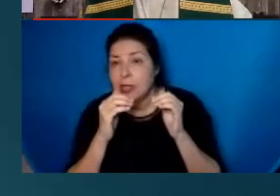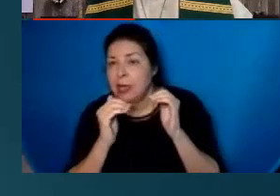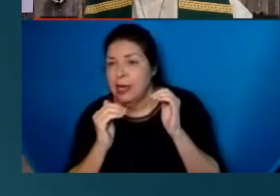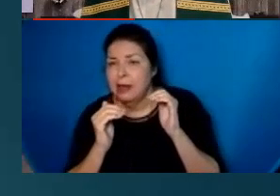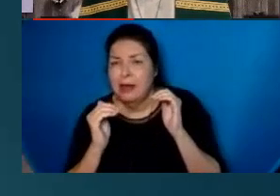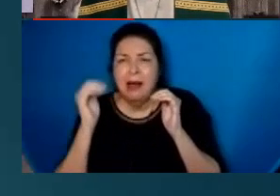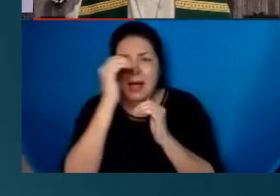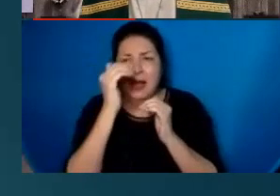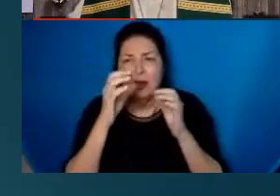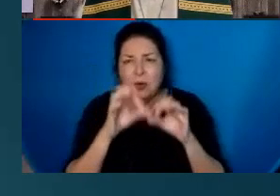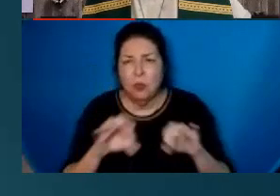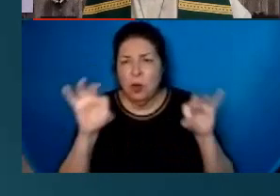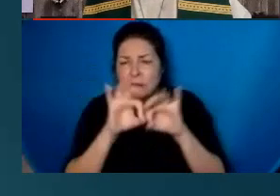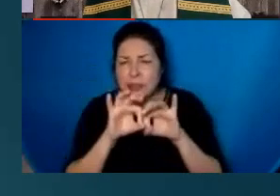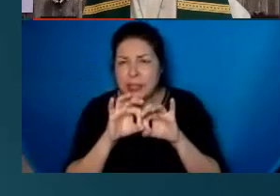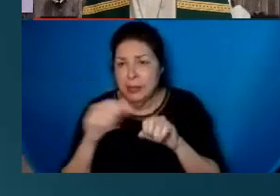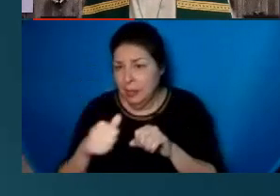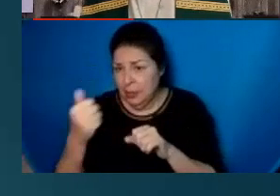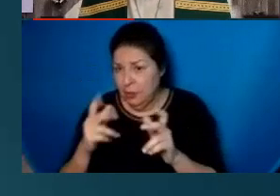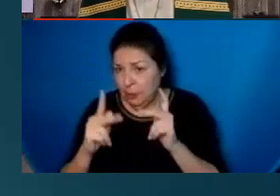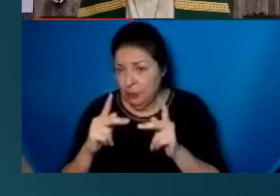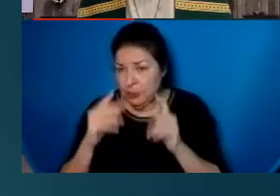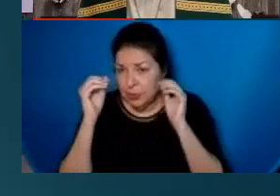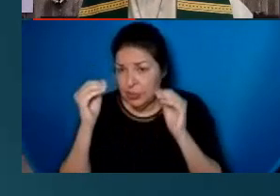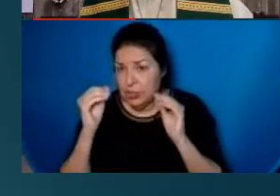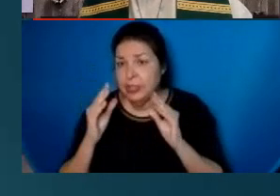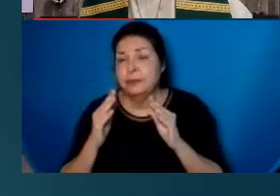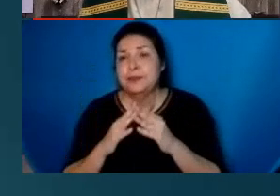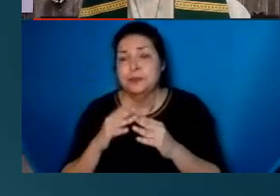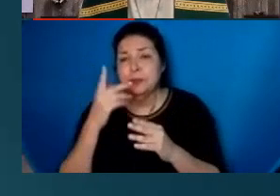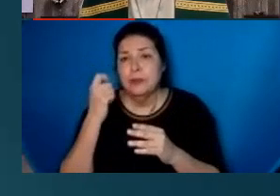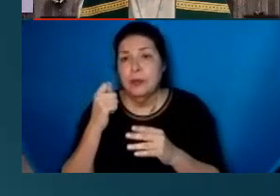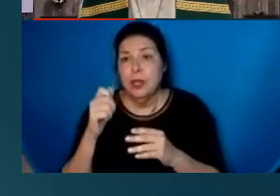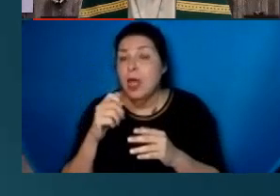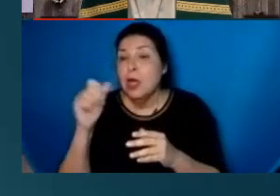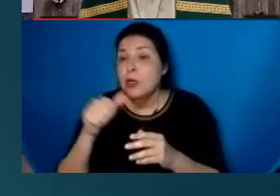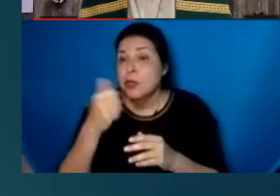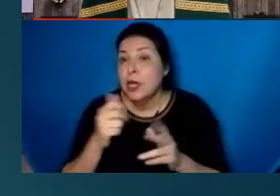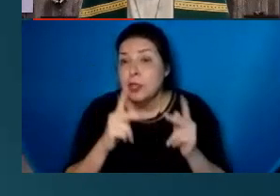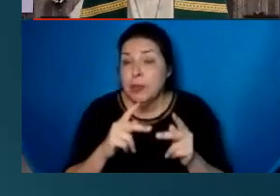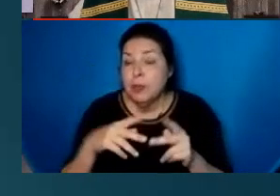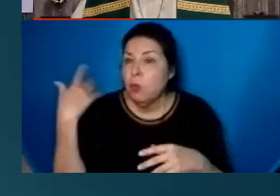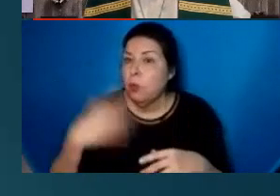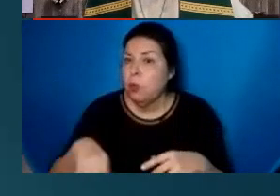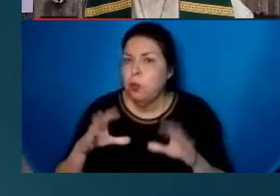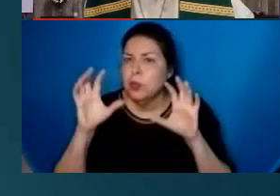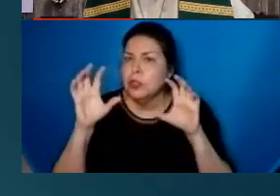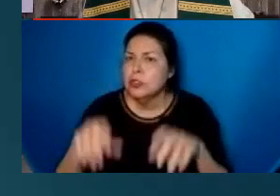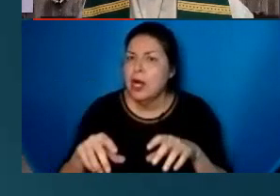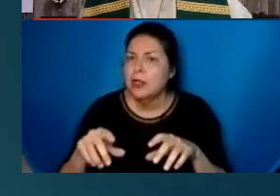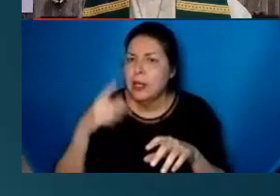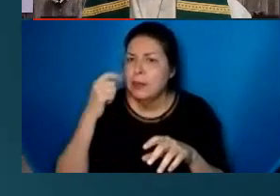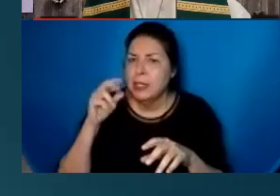him were astonished at his teaching, for he taught them as one who had authority and not as one